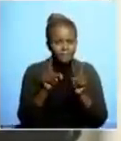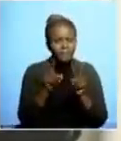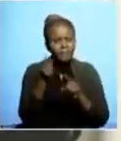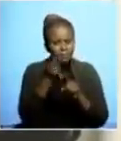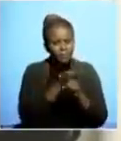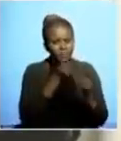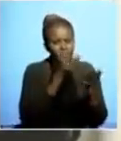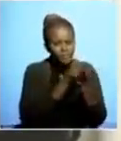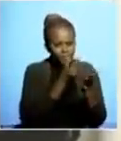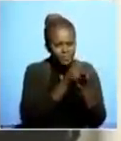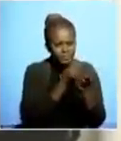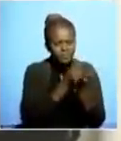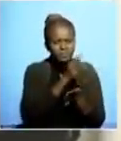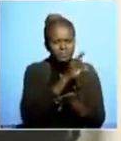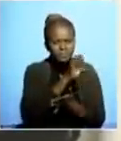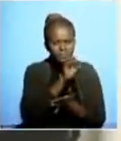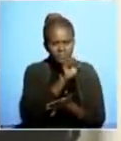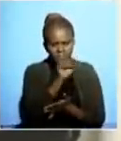thieves.